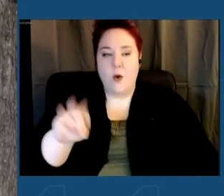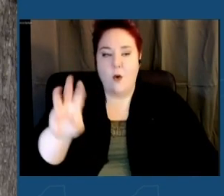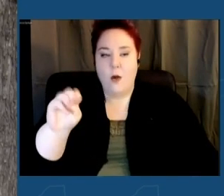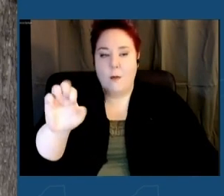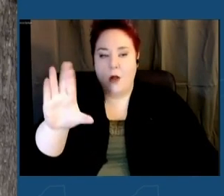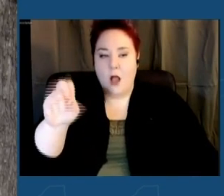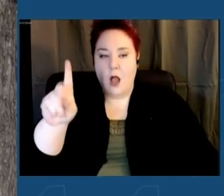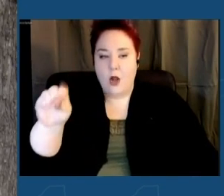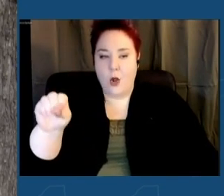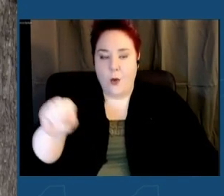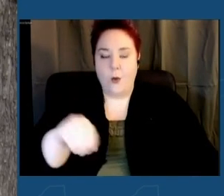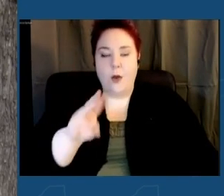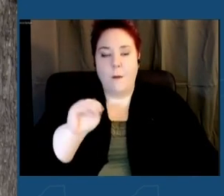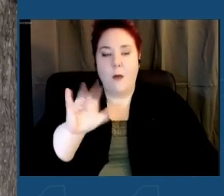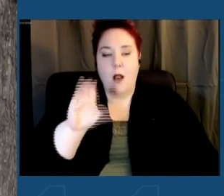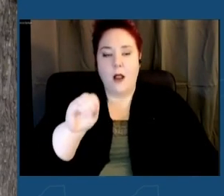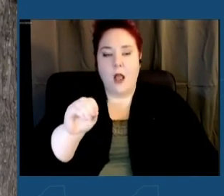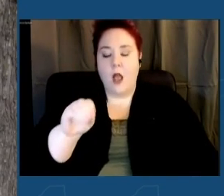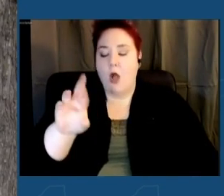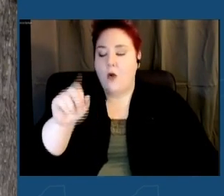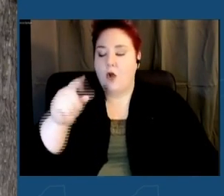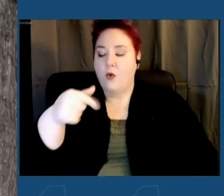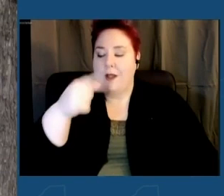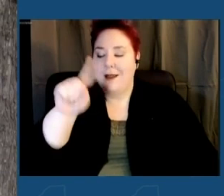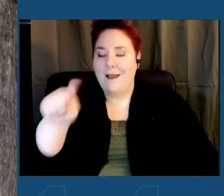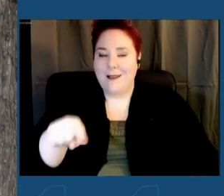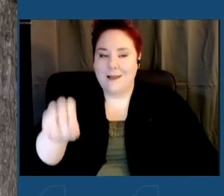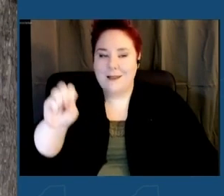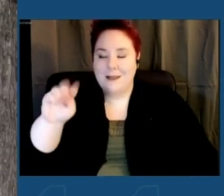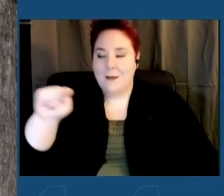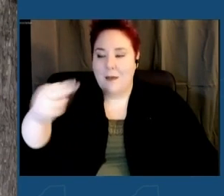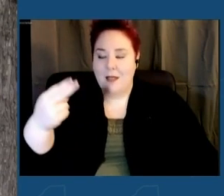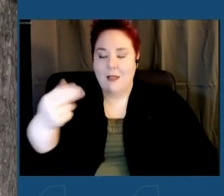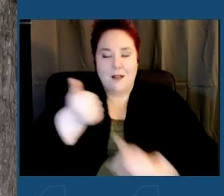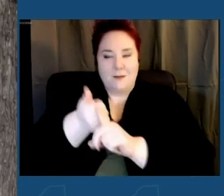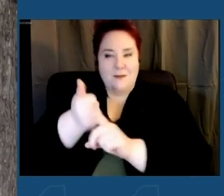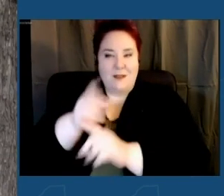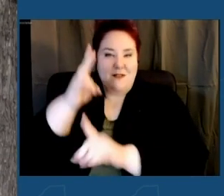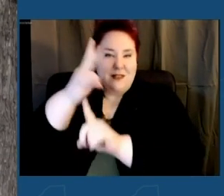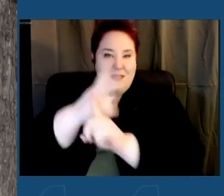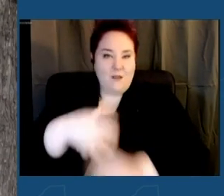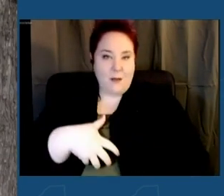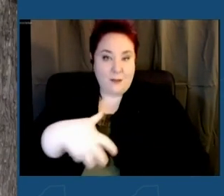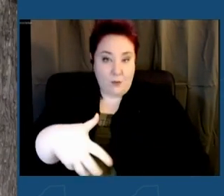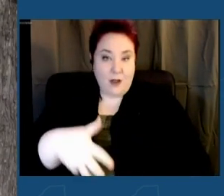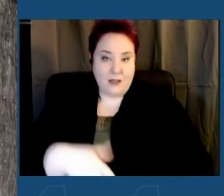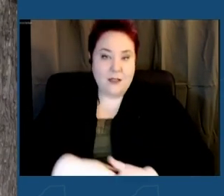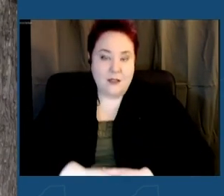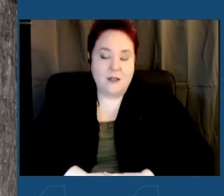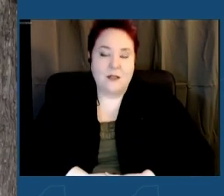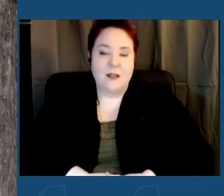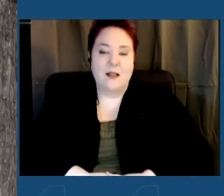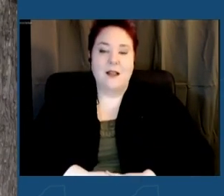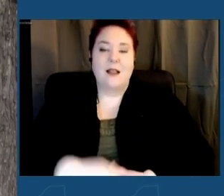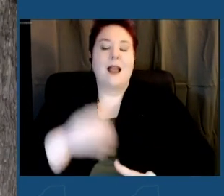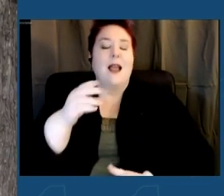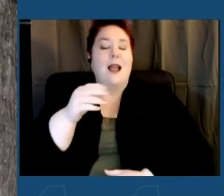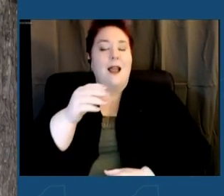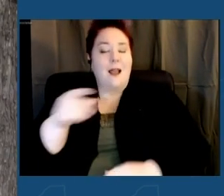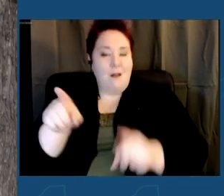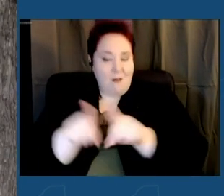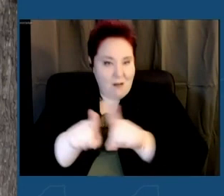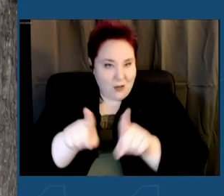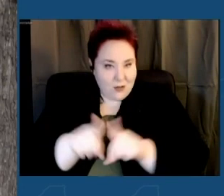Monica Rodriguez Smith, who was 7 months pregnant, and the over 1,000 who were